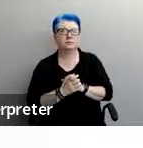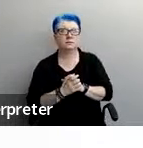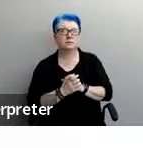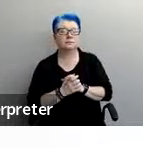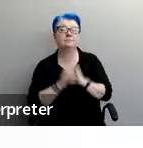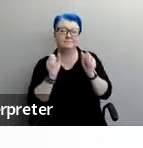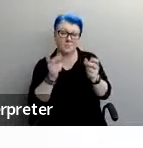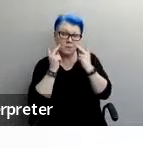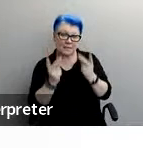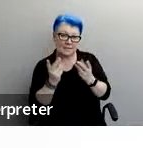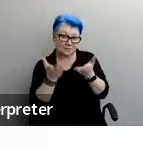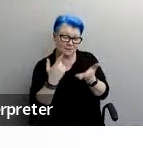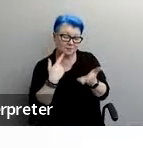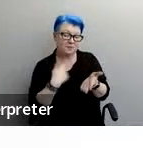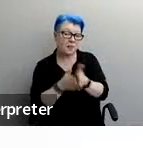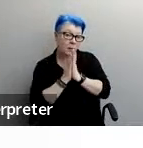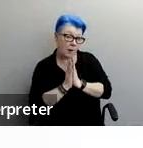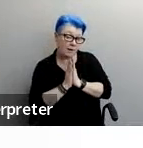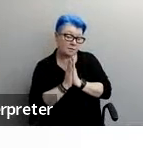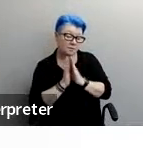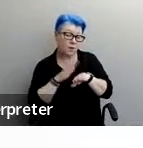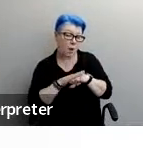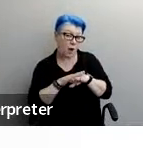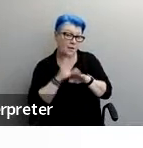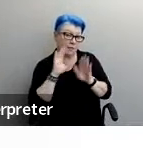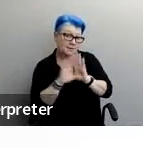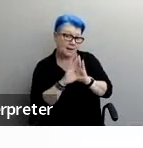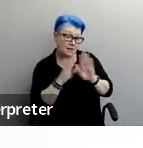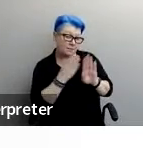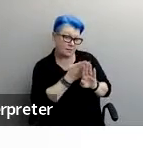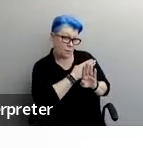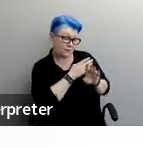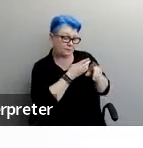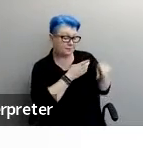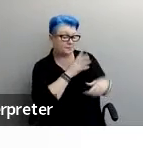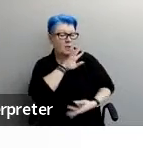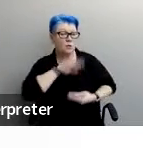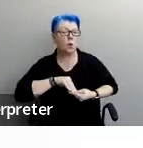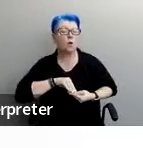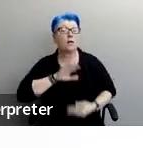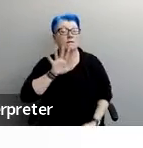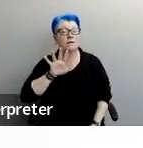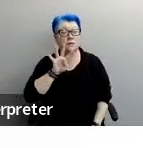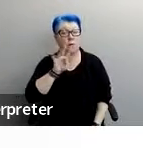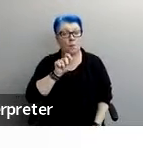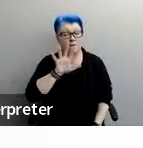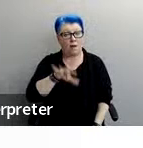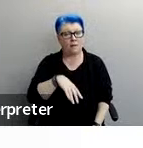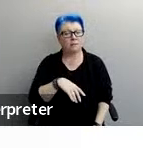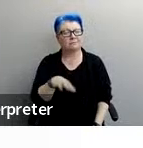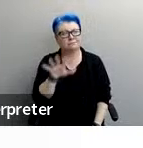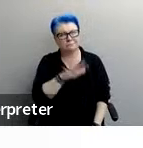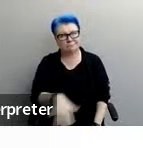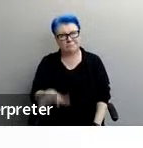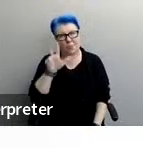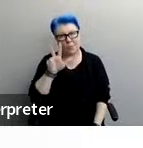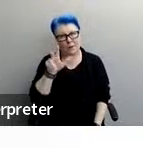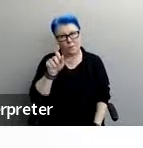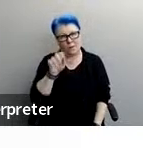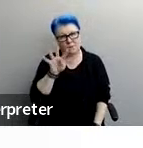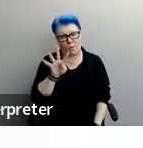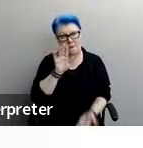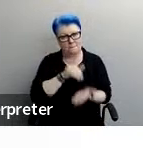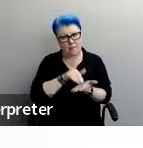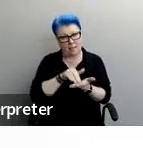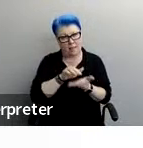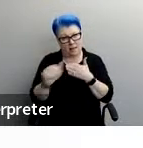And so as you can see, the requests on the slides prior total 54.5, or approximately $4.3 million.